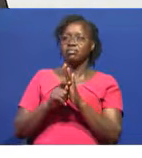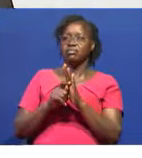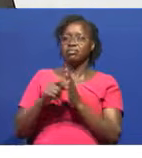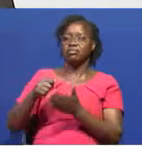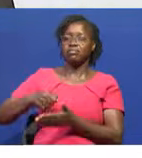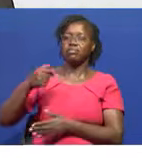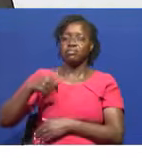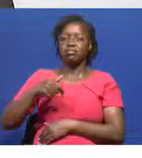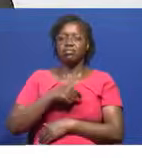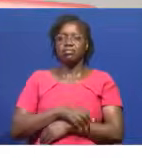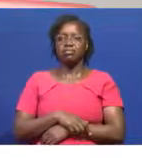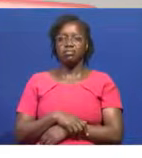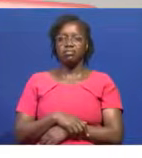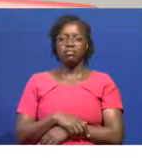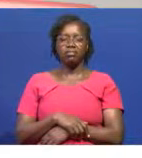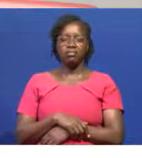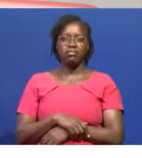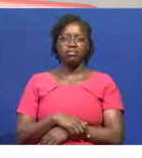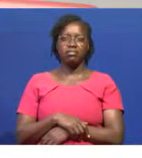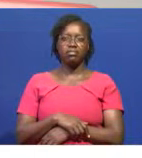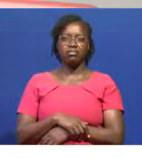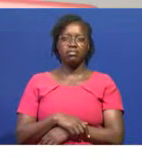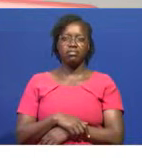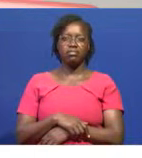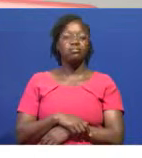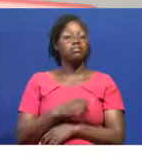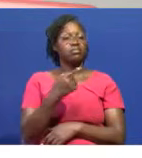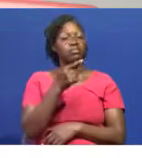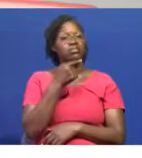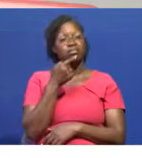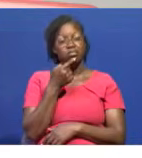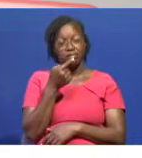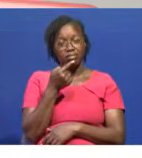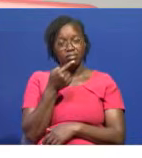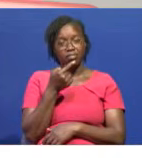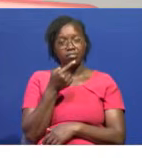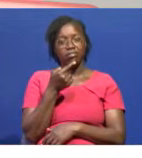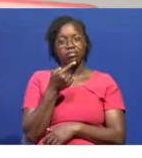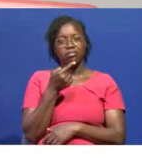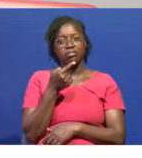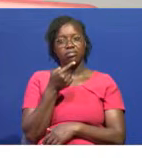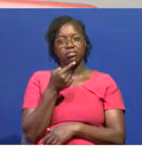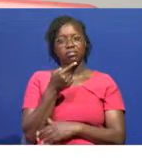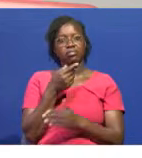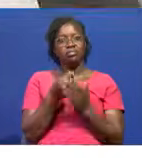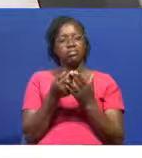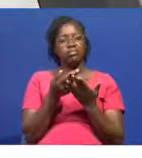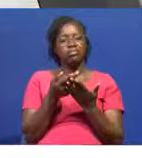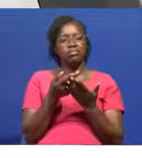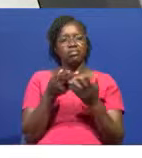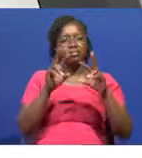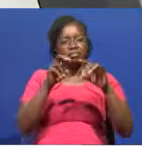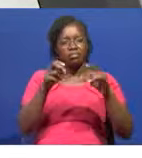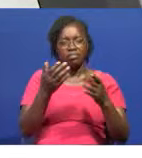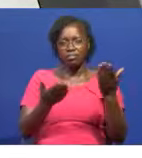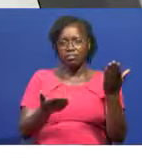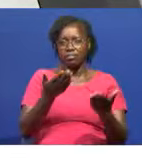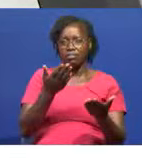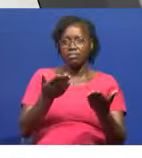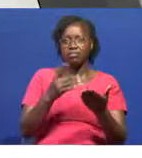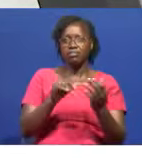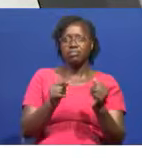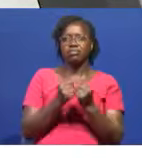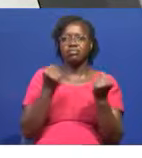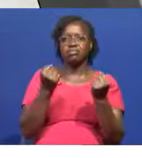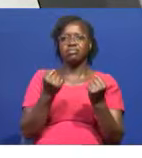our budget. Okay. Yes. So, like you rightly mentioned, there are monitoring and evaluation when it comes to that. But what